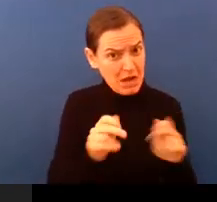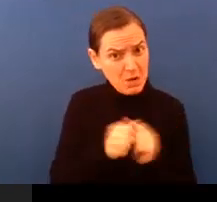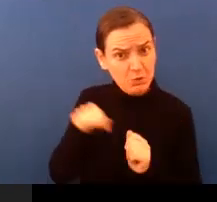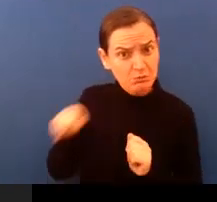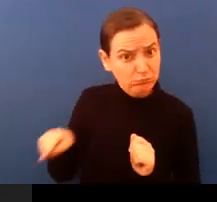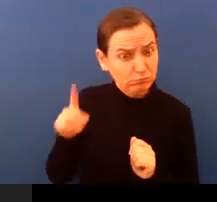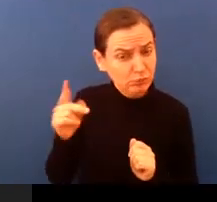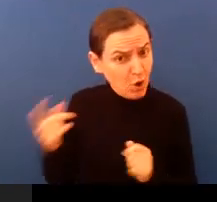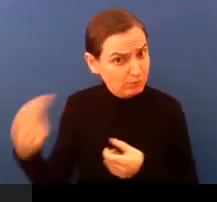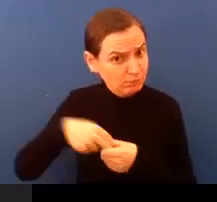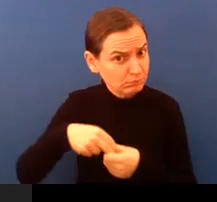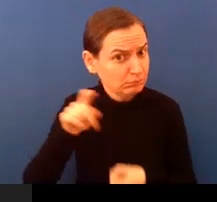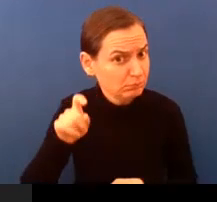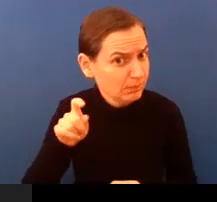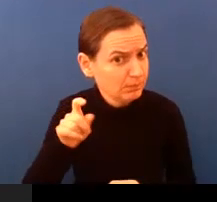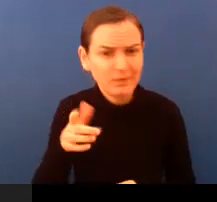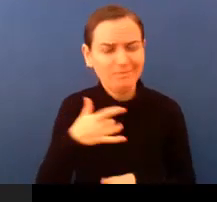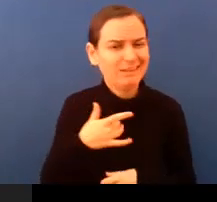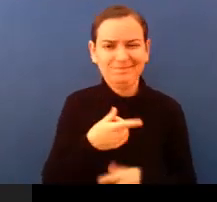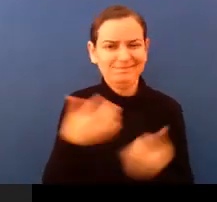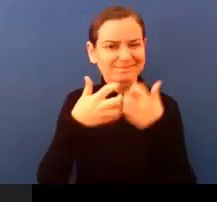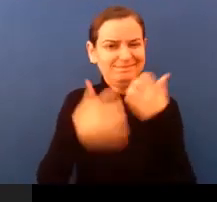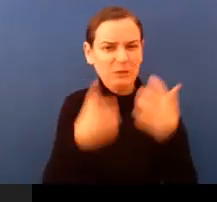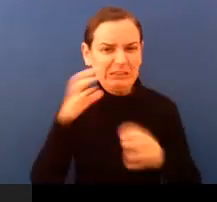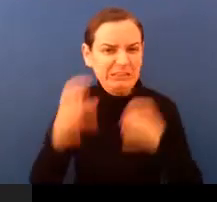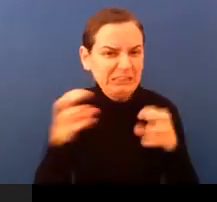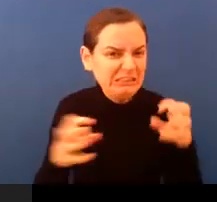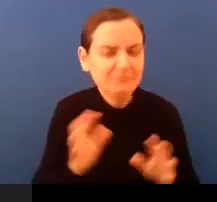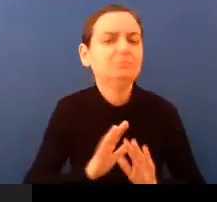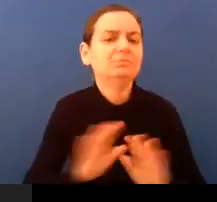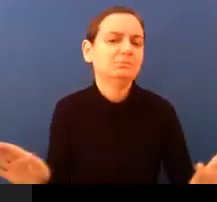There's a major time commitment in training and caring for a dog.